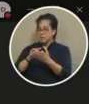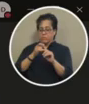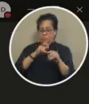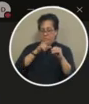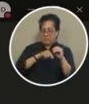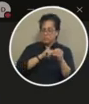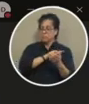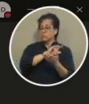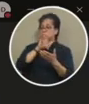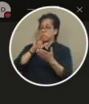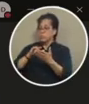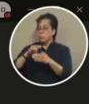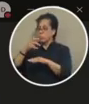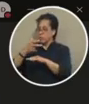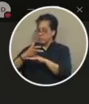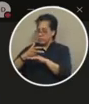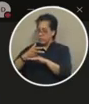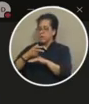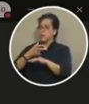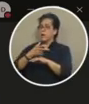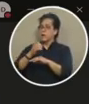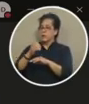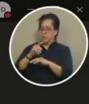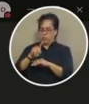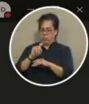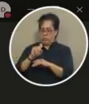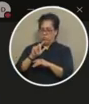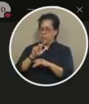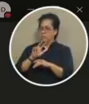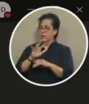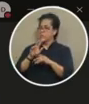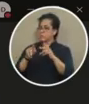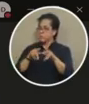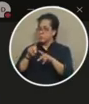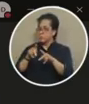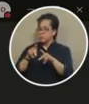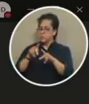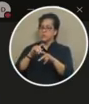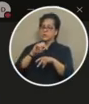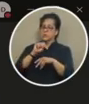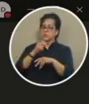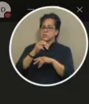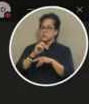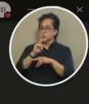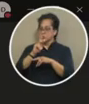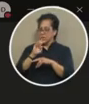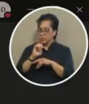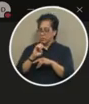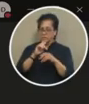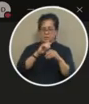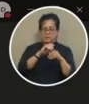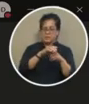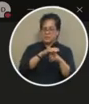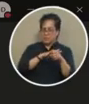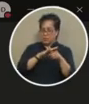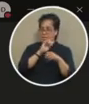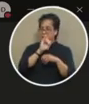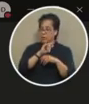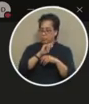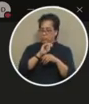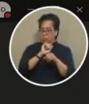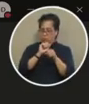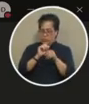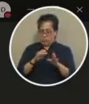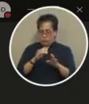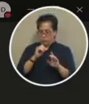Paso. These flights typically carry about 135 people. They're in shackles. How many airport workers were exposed to the